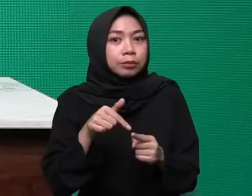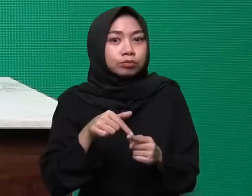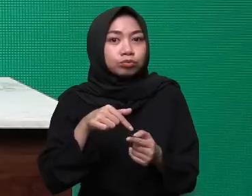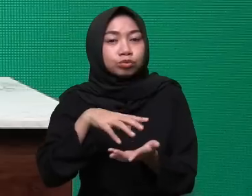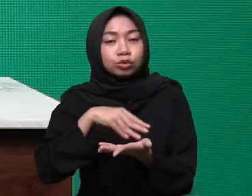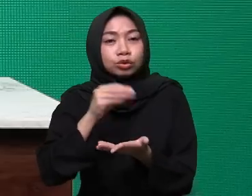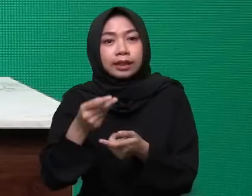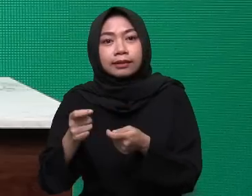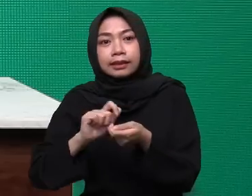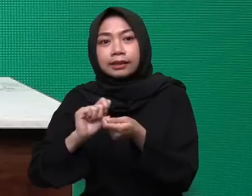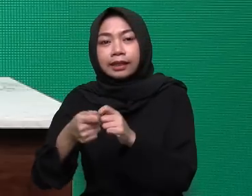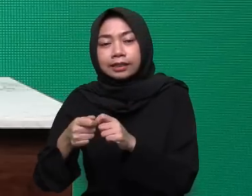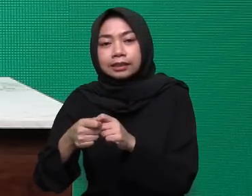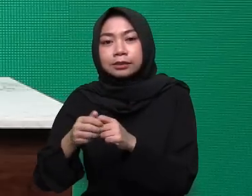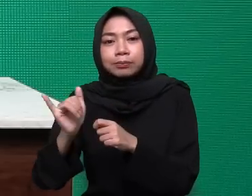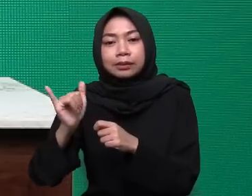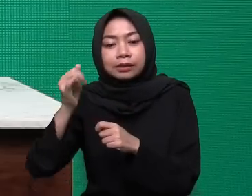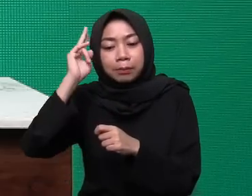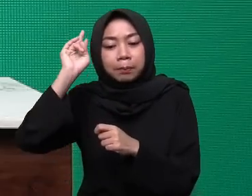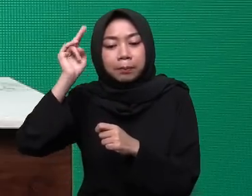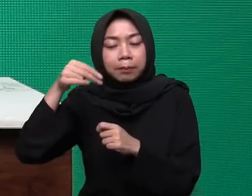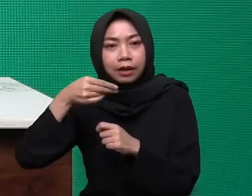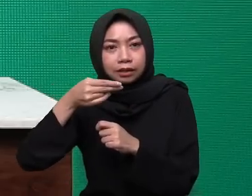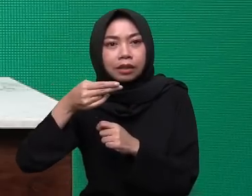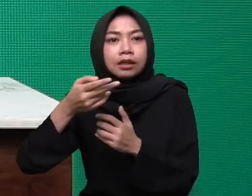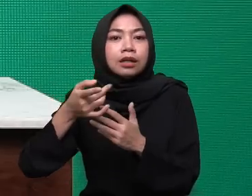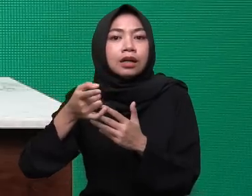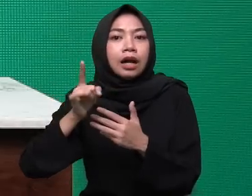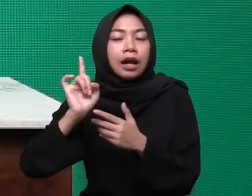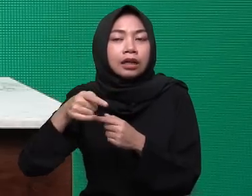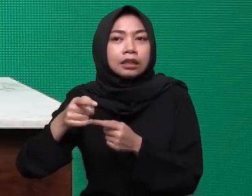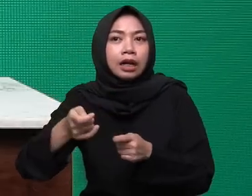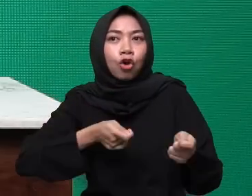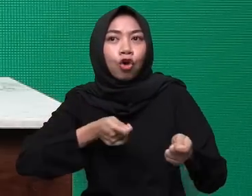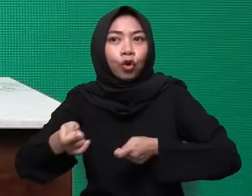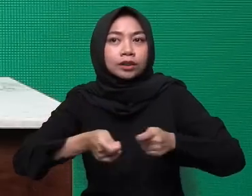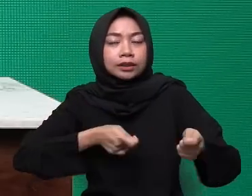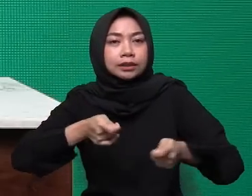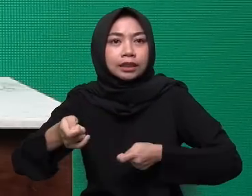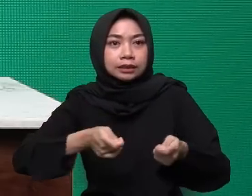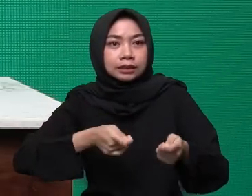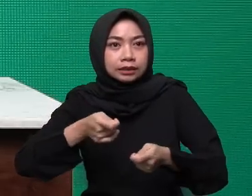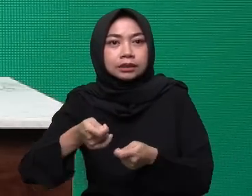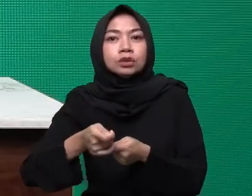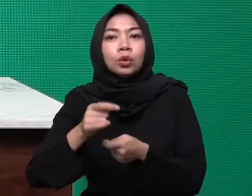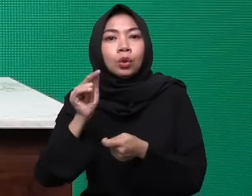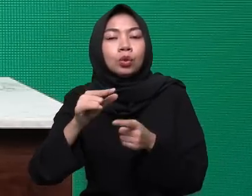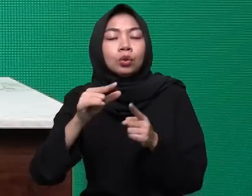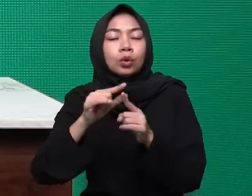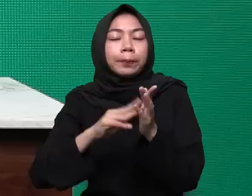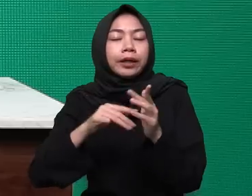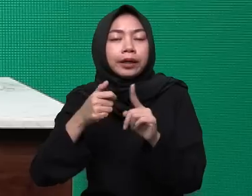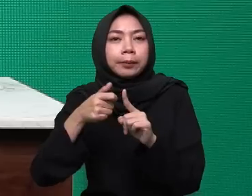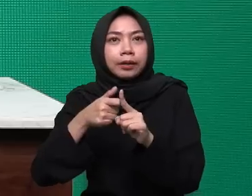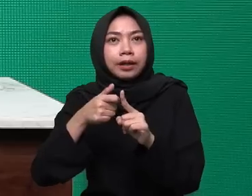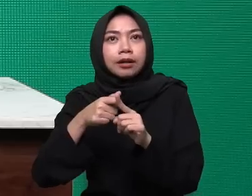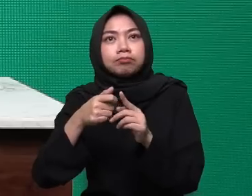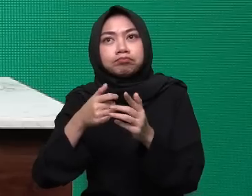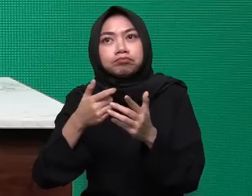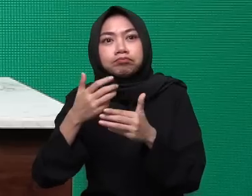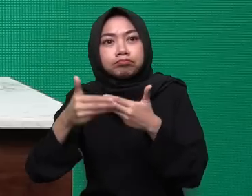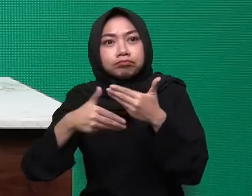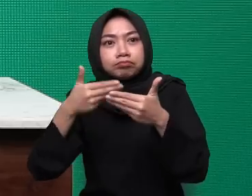built cross-stakeholder coordinations and network in controlling FMD disease. as well as strengthening transparent